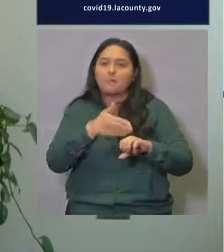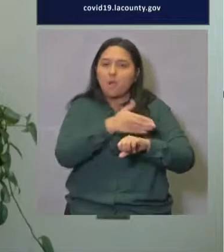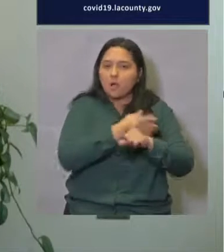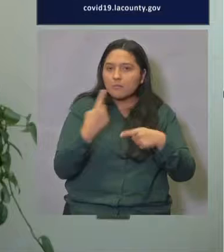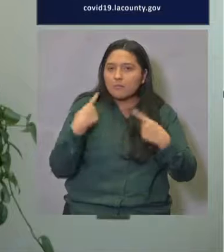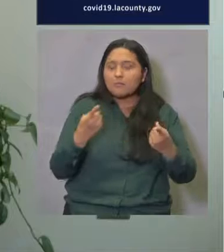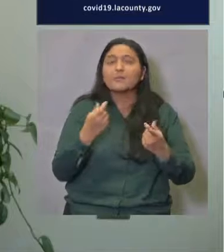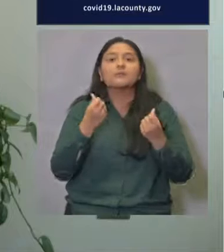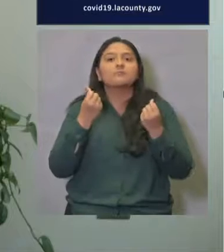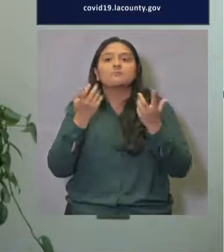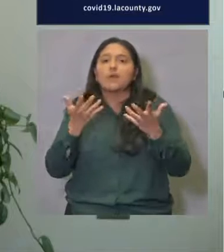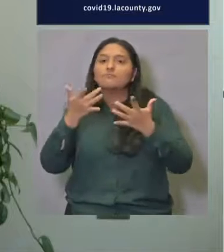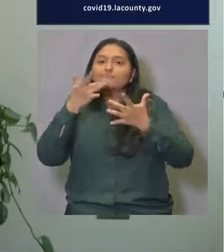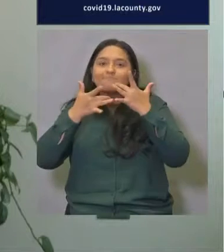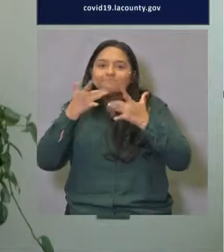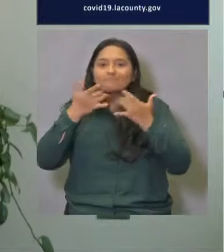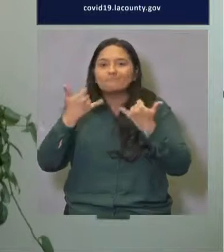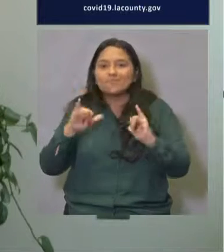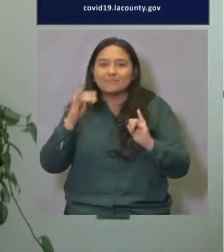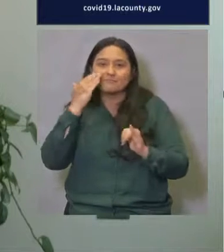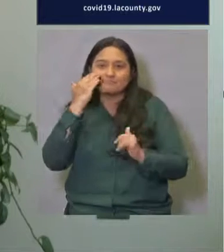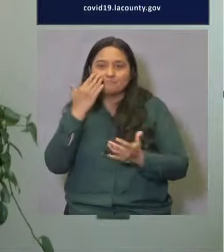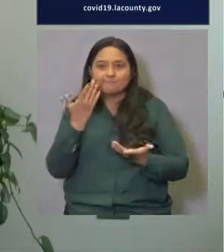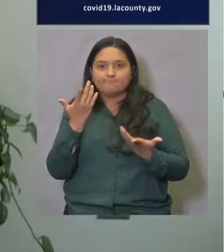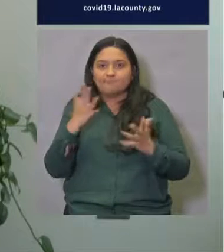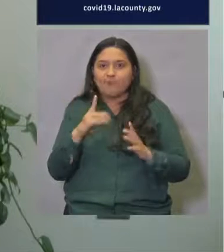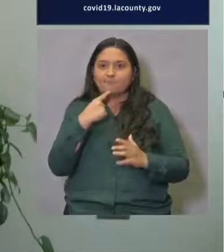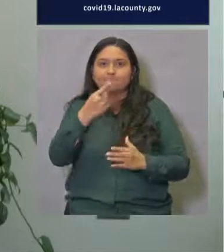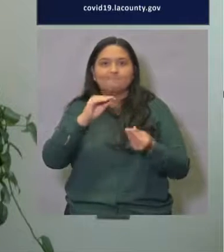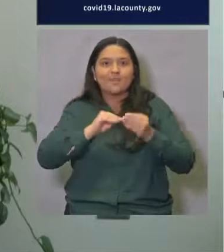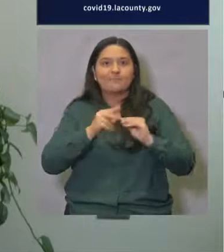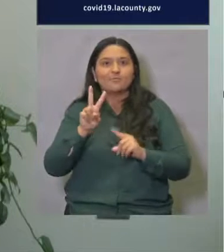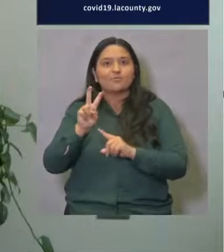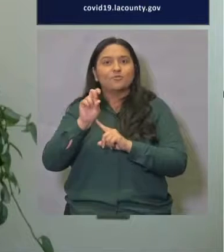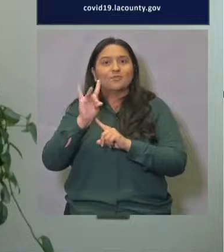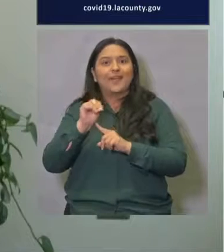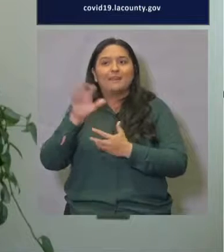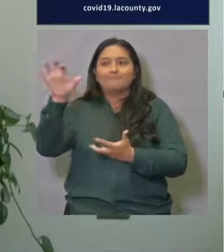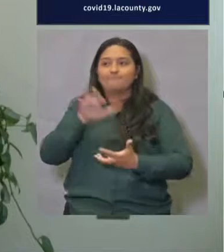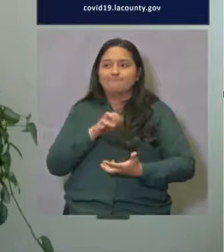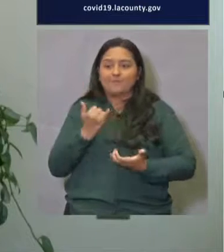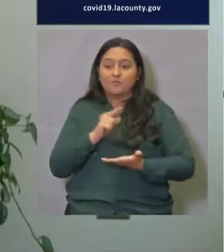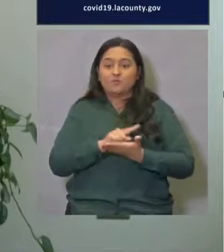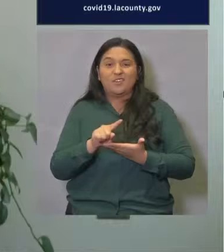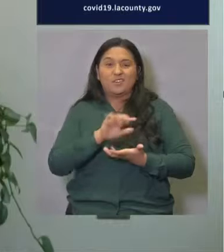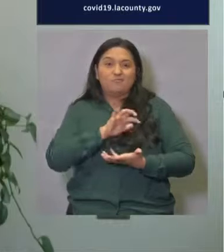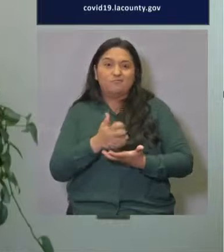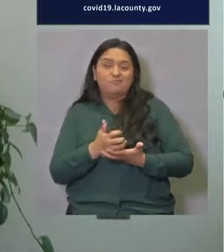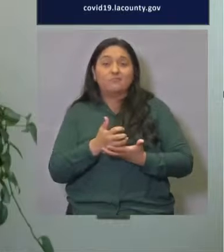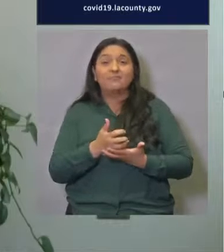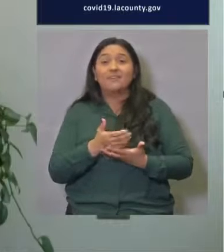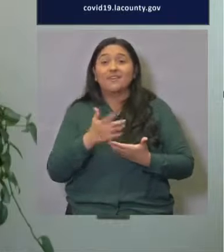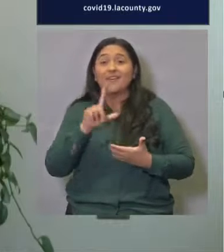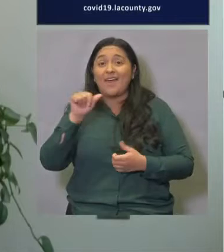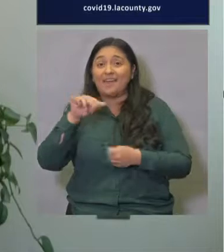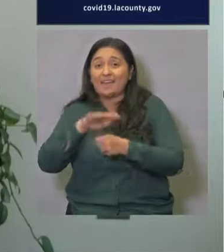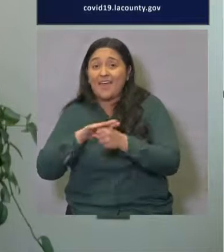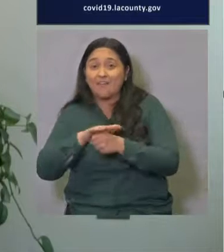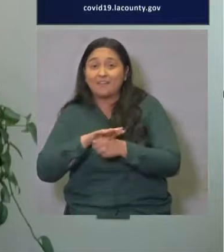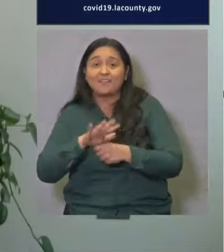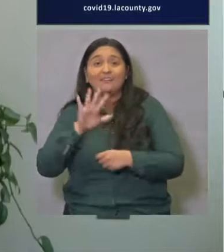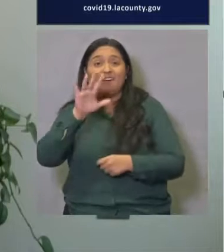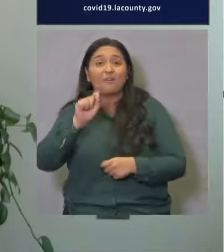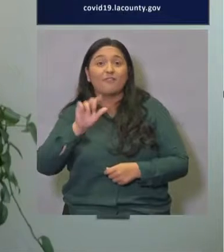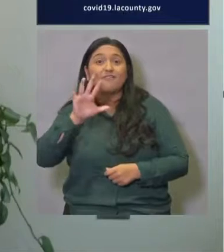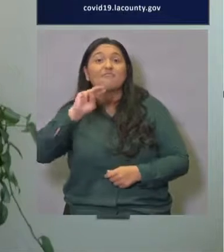you, we got about 280,000 doses this week. We have about 5.5 million people in LA County that are eligible to